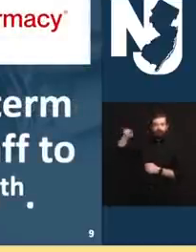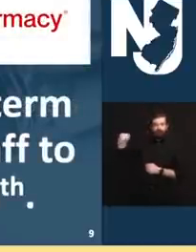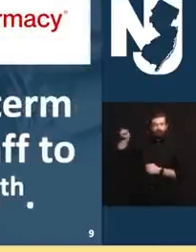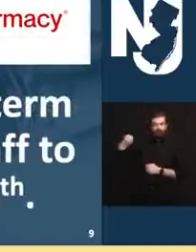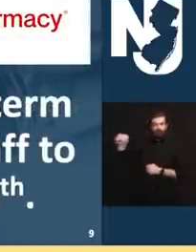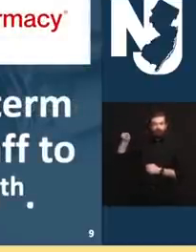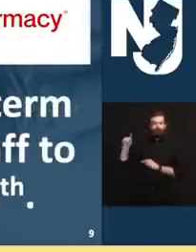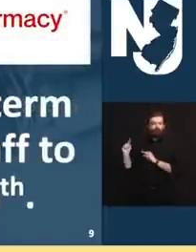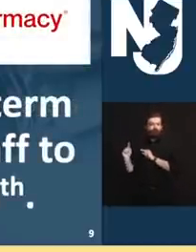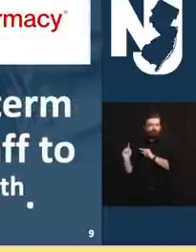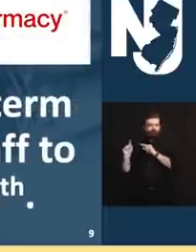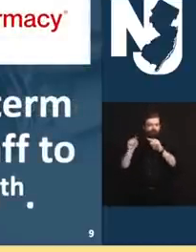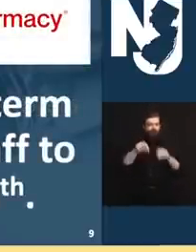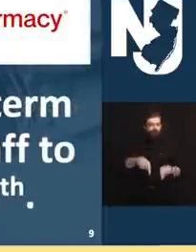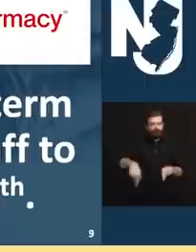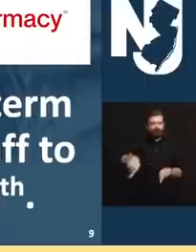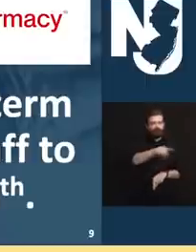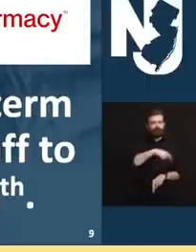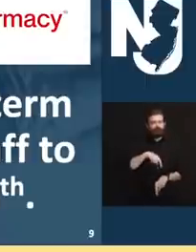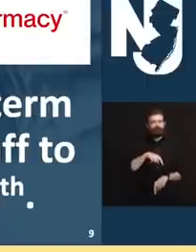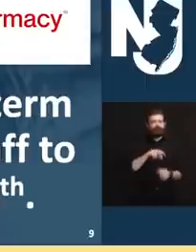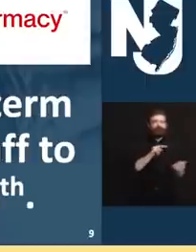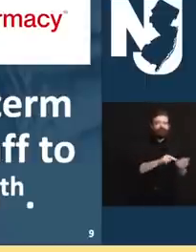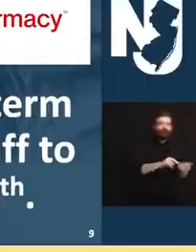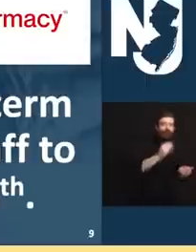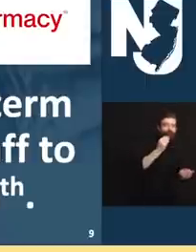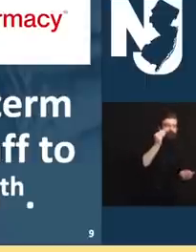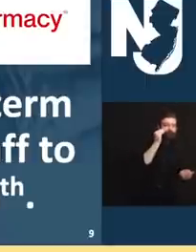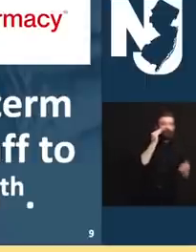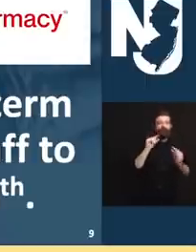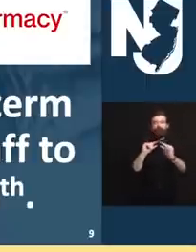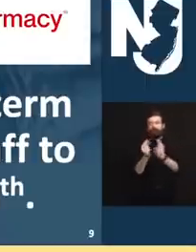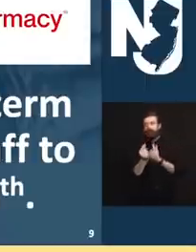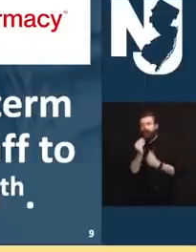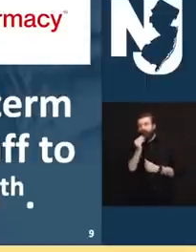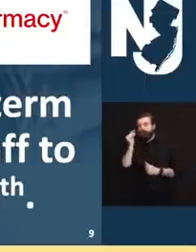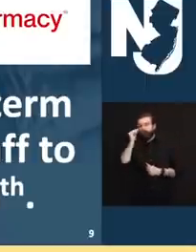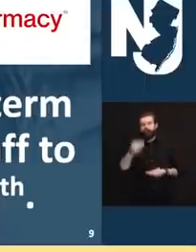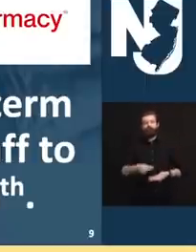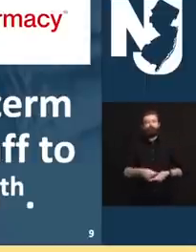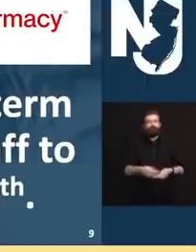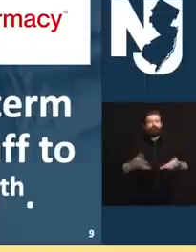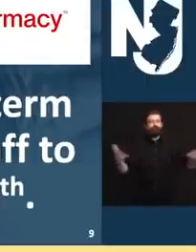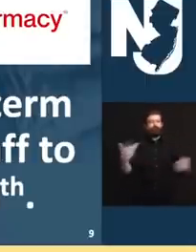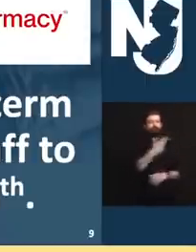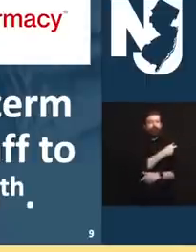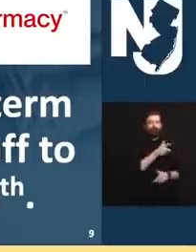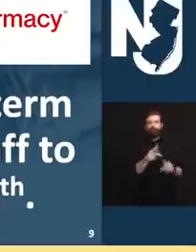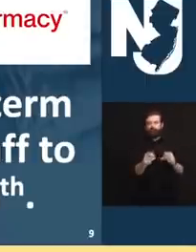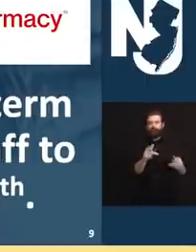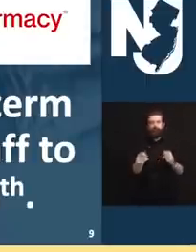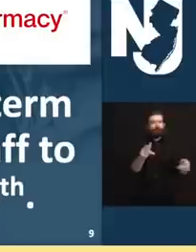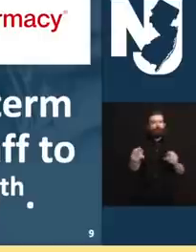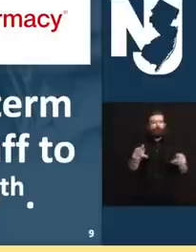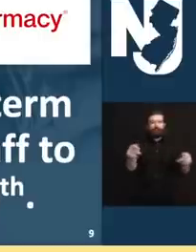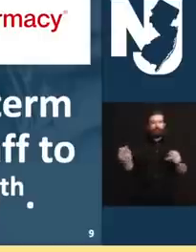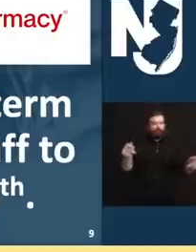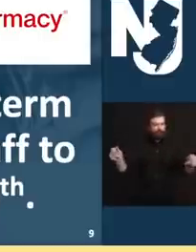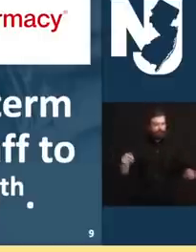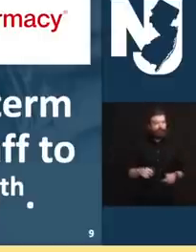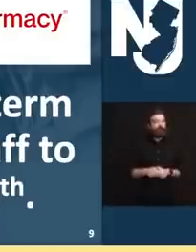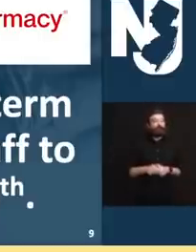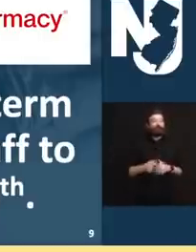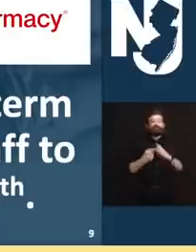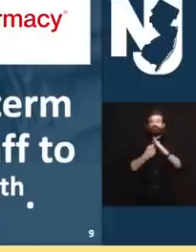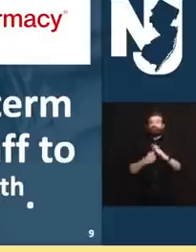with enrolled facilities to begin on-site clinics beginning December 28th. We will start at our